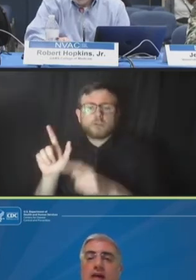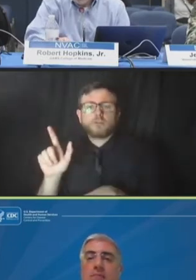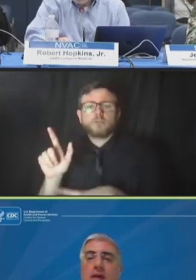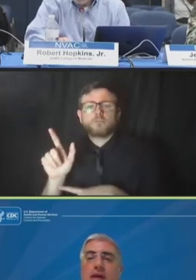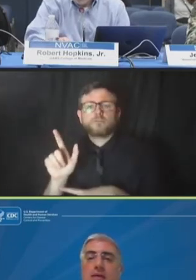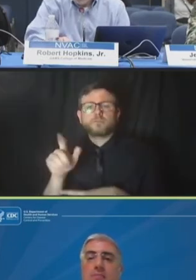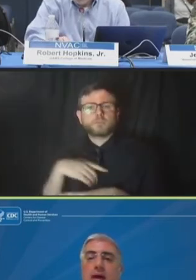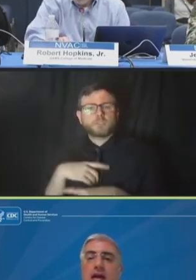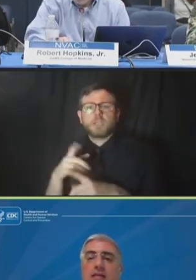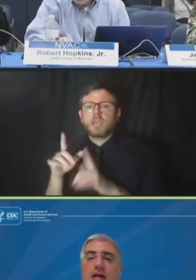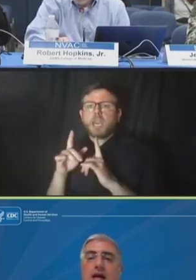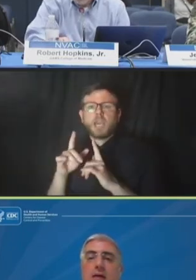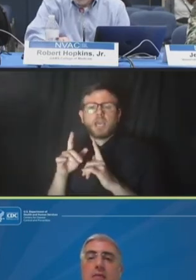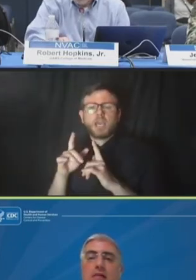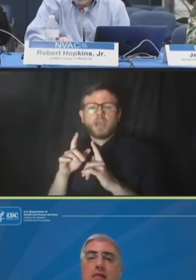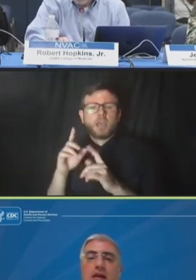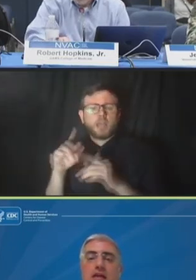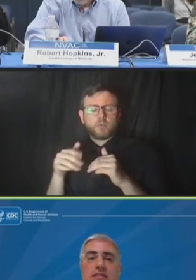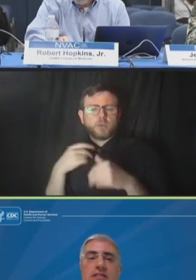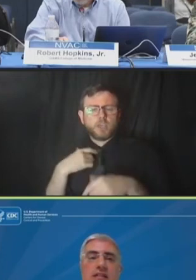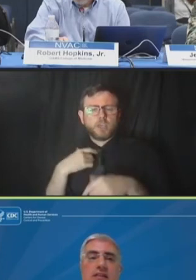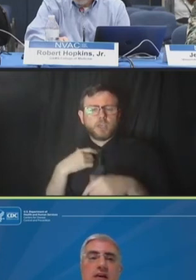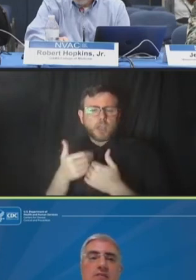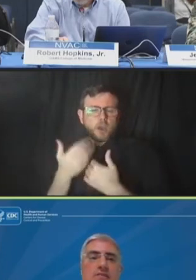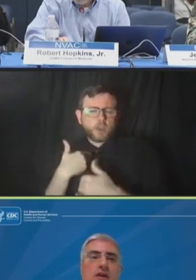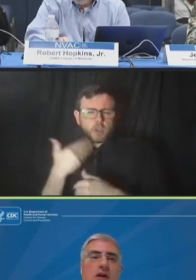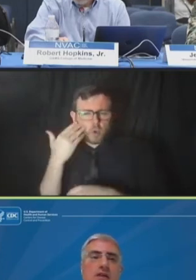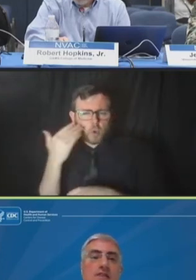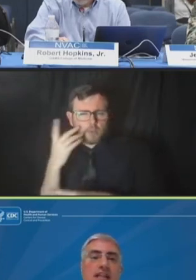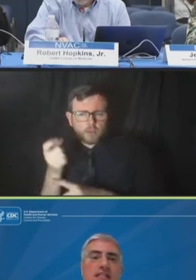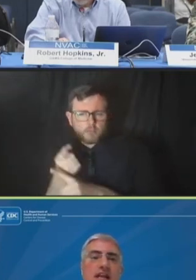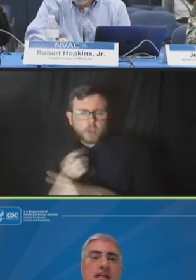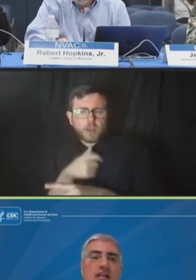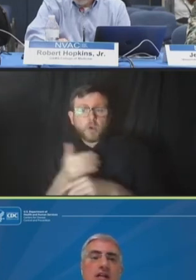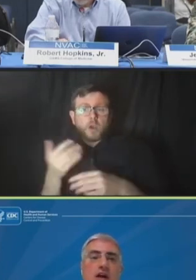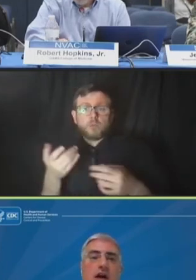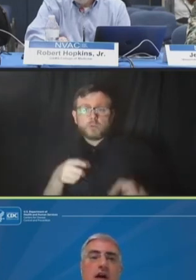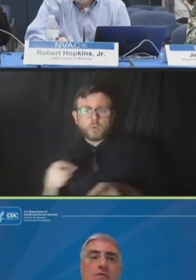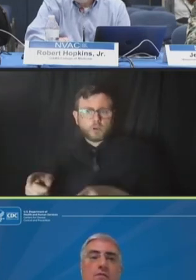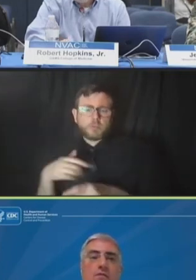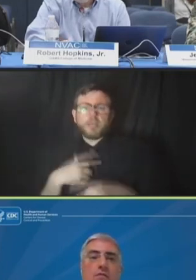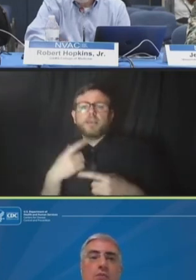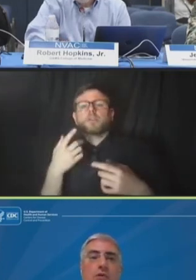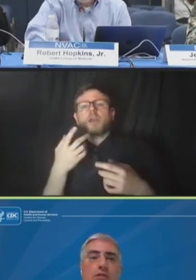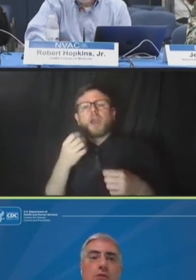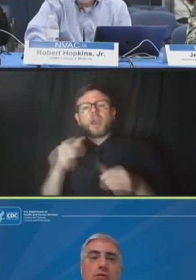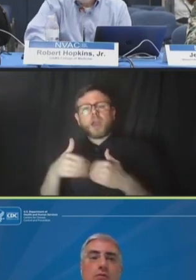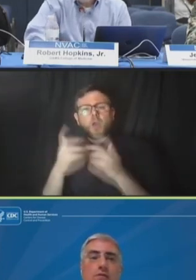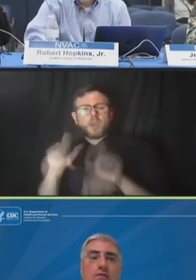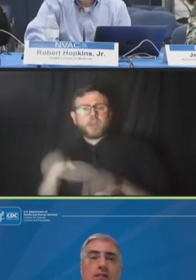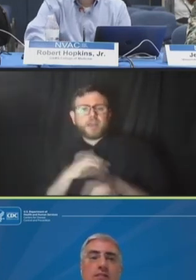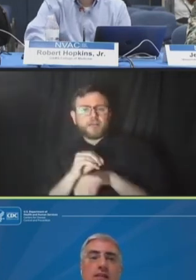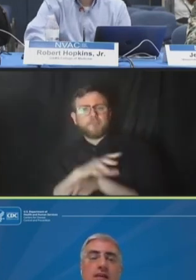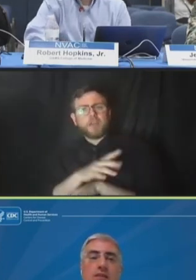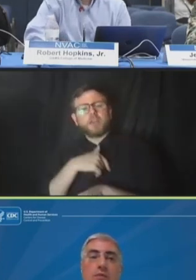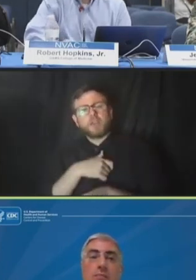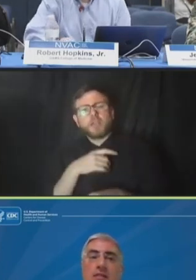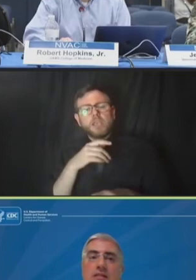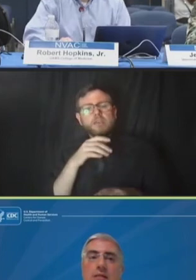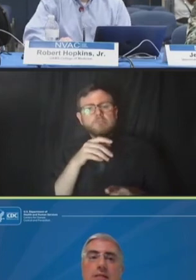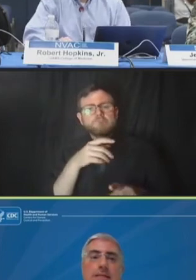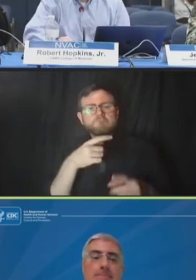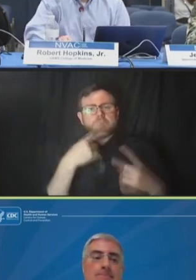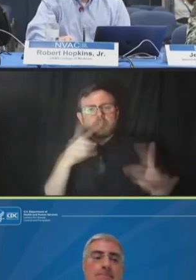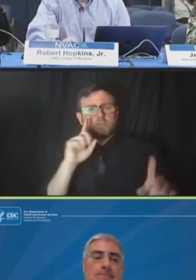how that may impact the success of vaccination for post-exposure prophylaxis, I think remains